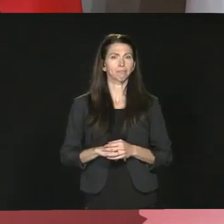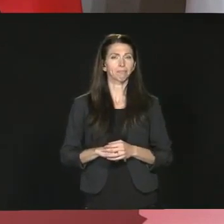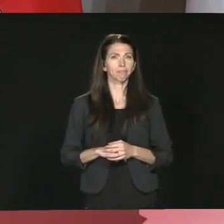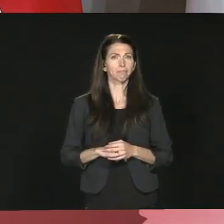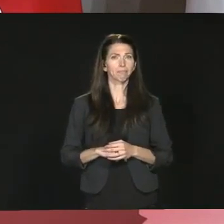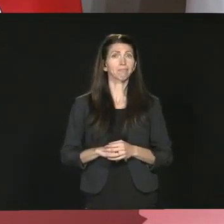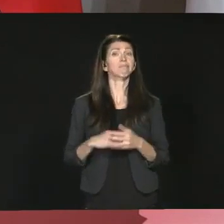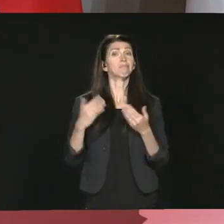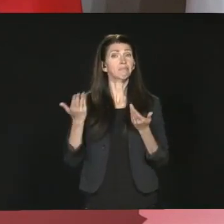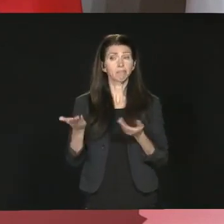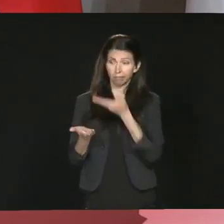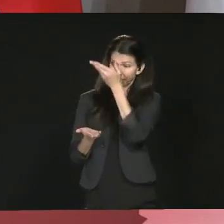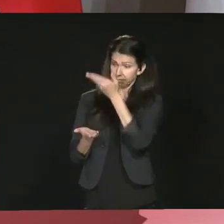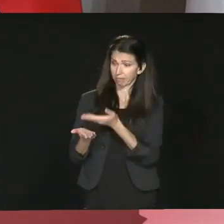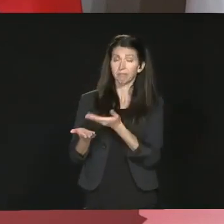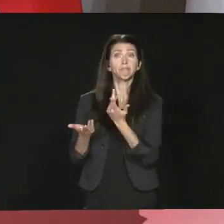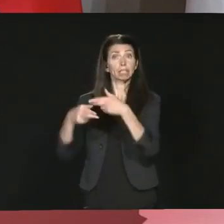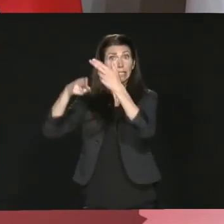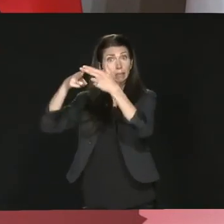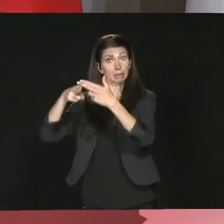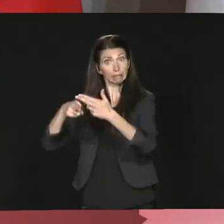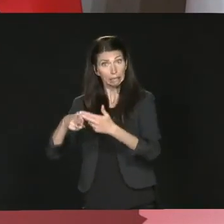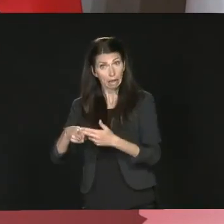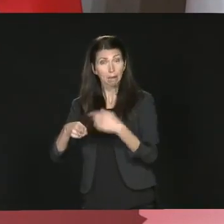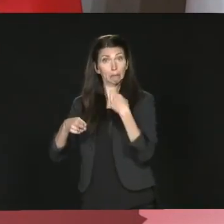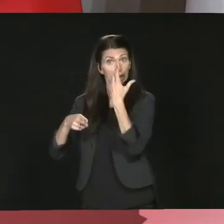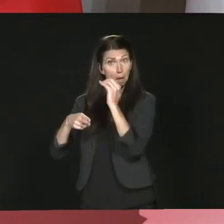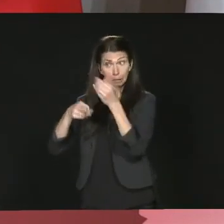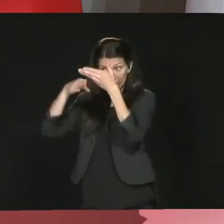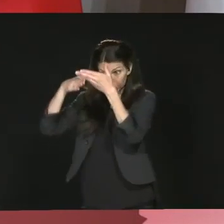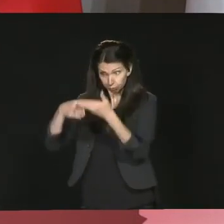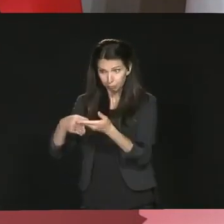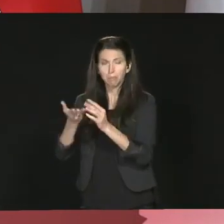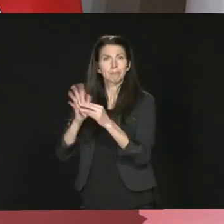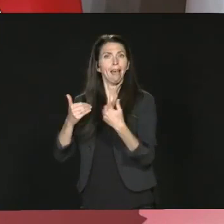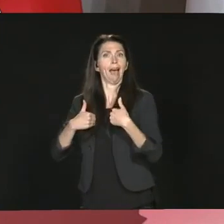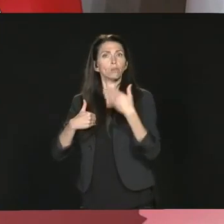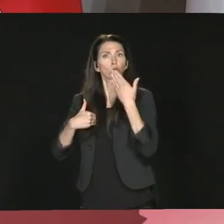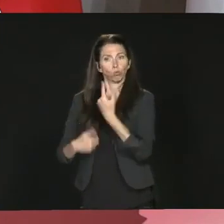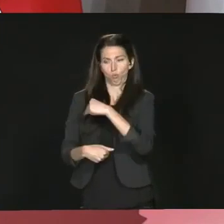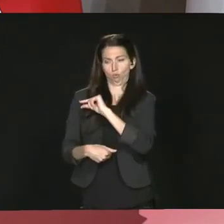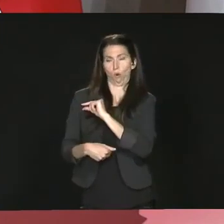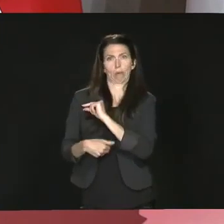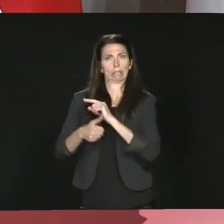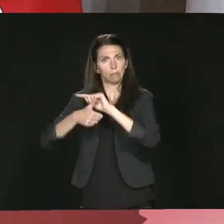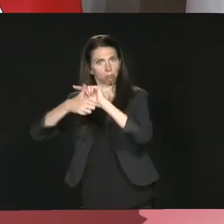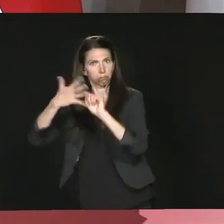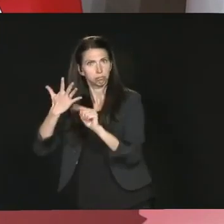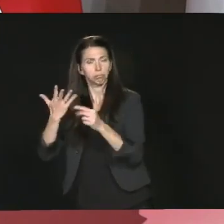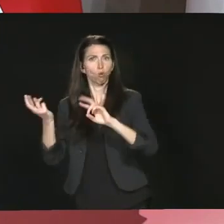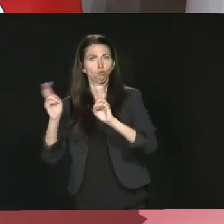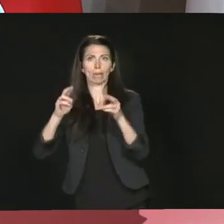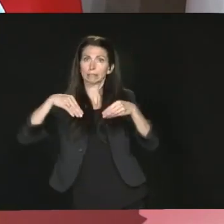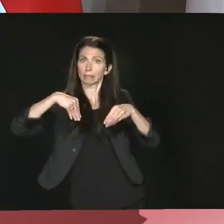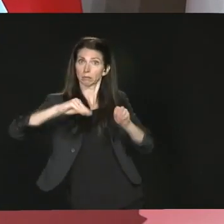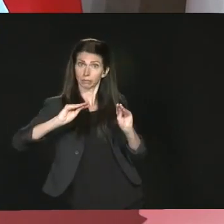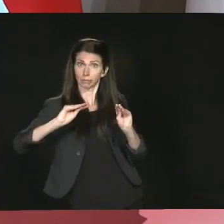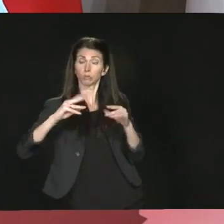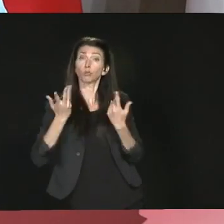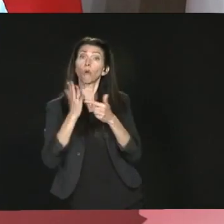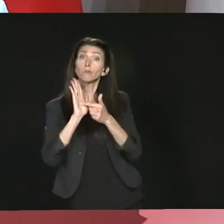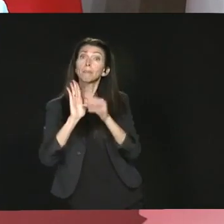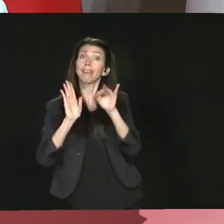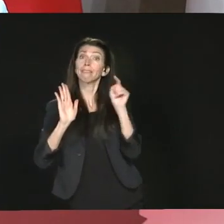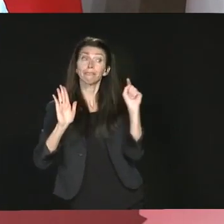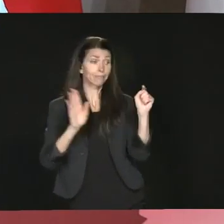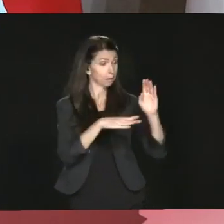au jumelage de vendeurs et d'acheteurs d'équipements de protection à l'intérieur du marché canadien. We